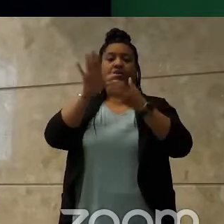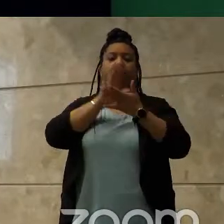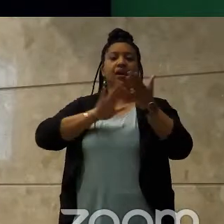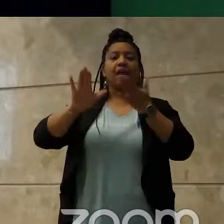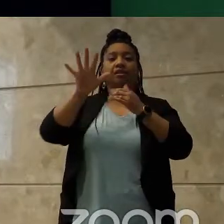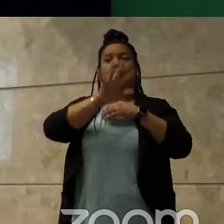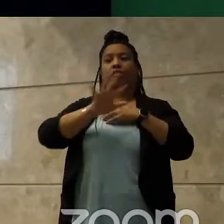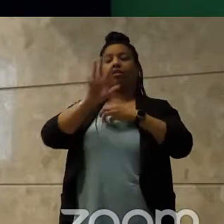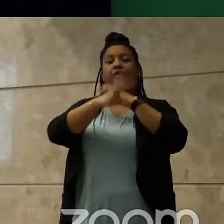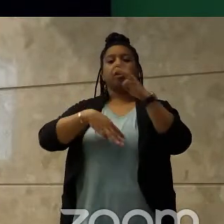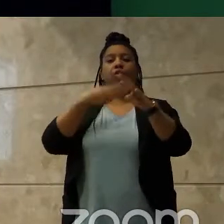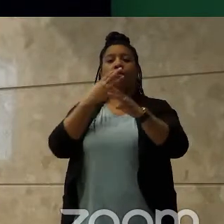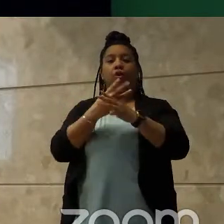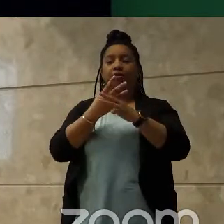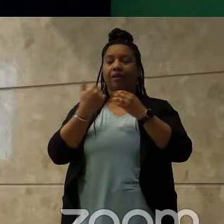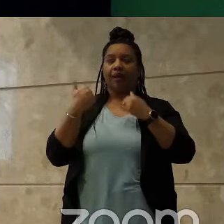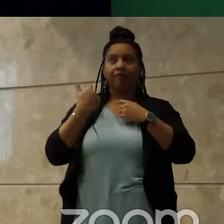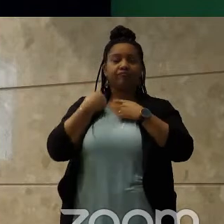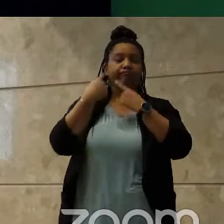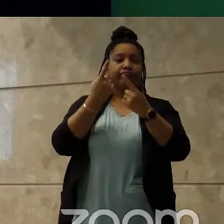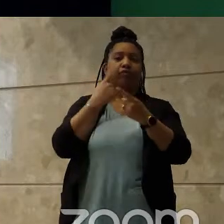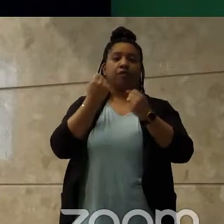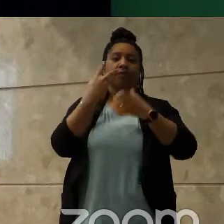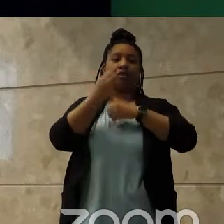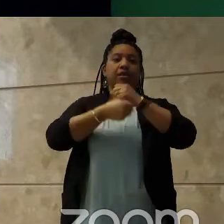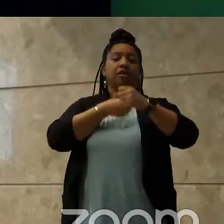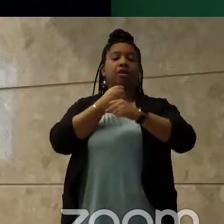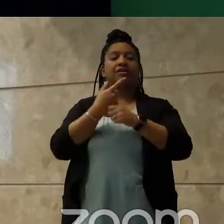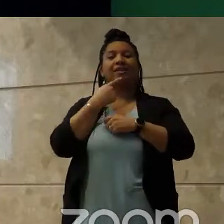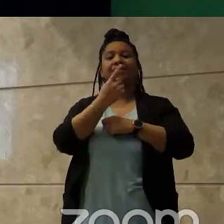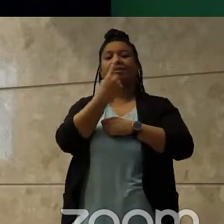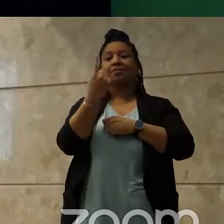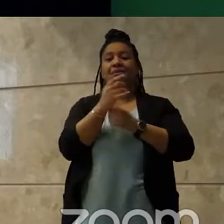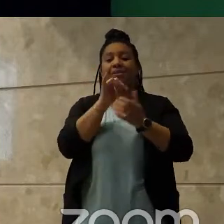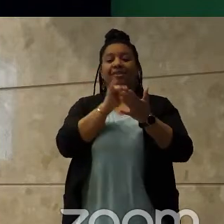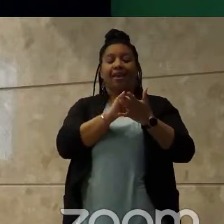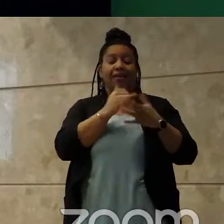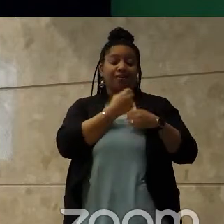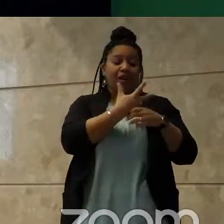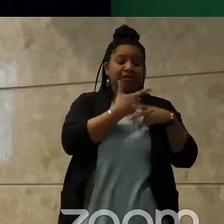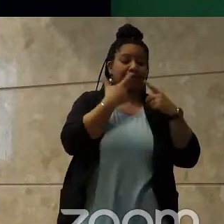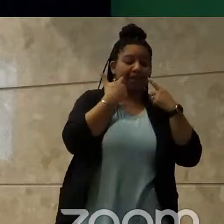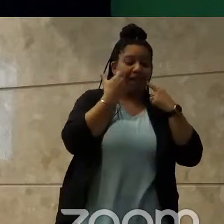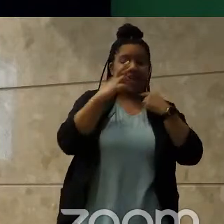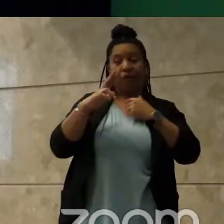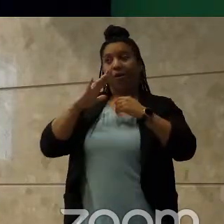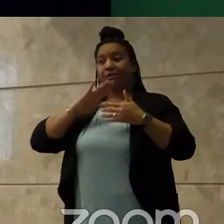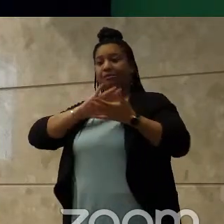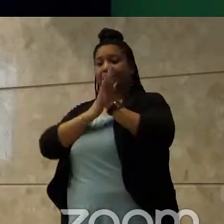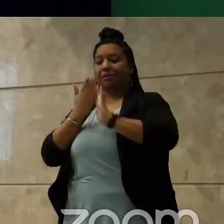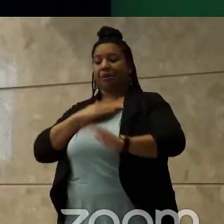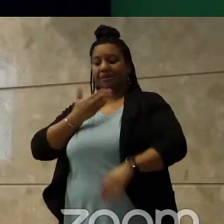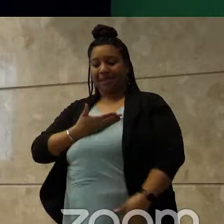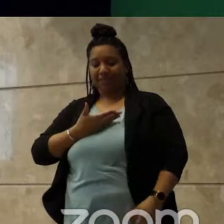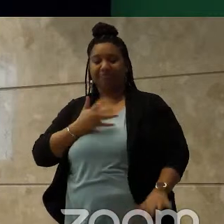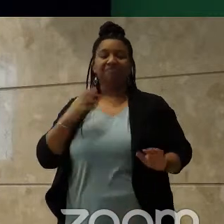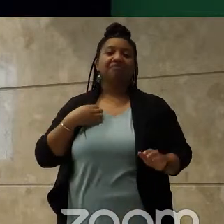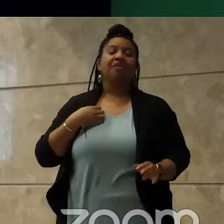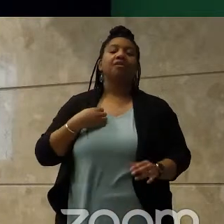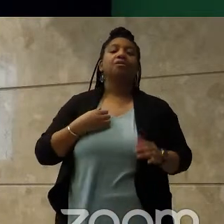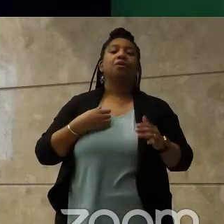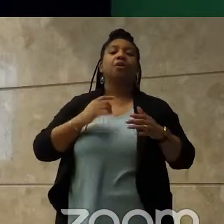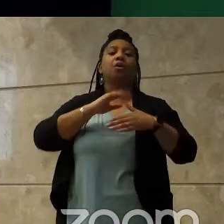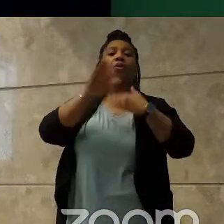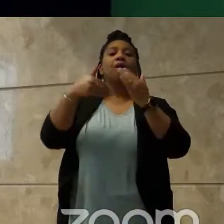Harvard program in half a years. And I always tell them something that either makes them laugh or upsets them. And it's this: we all talk